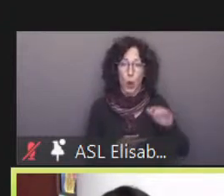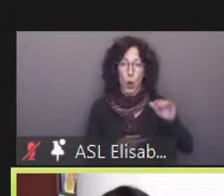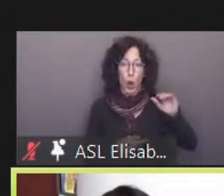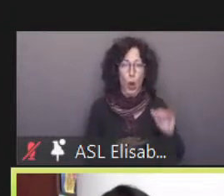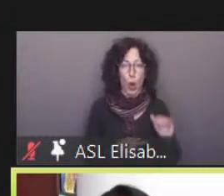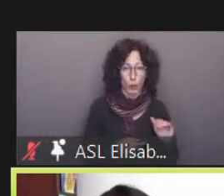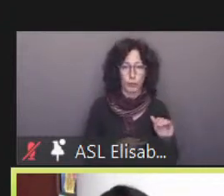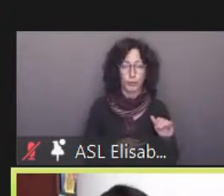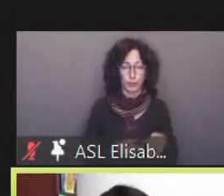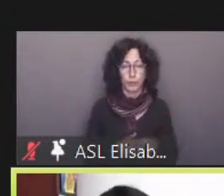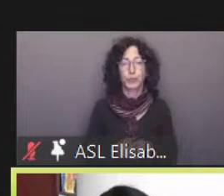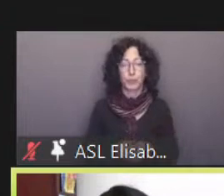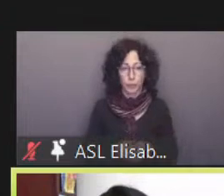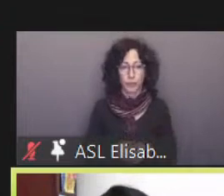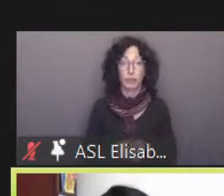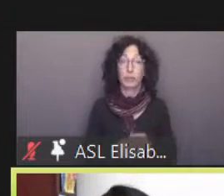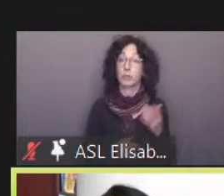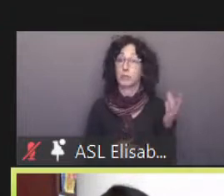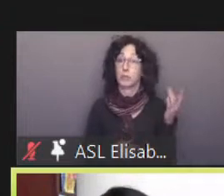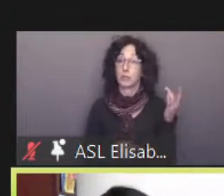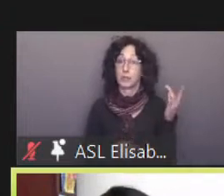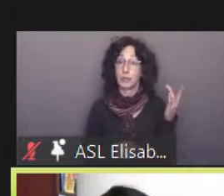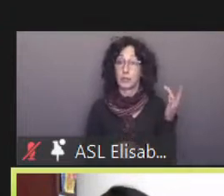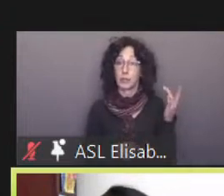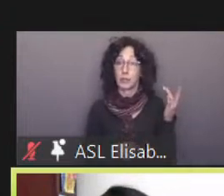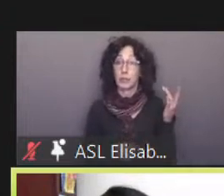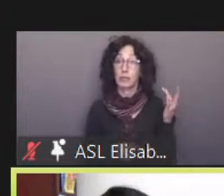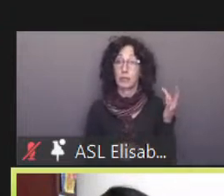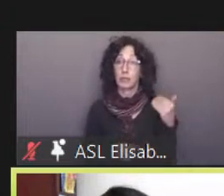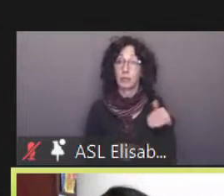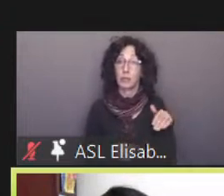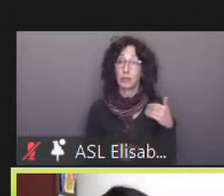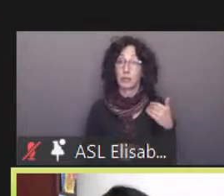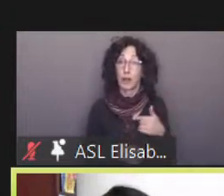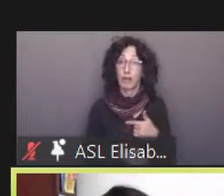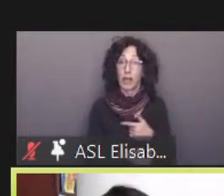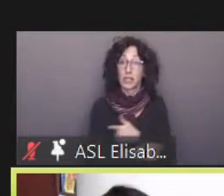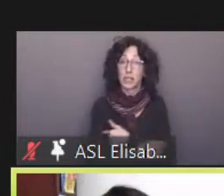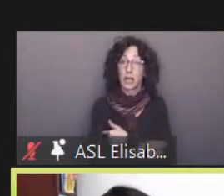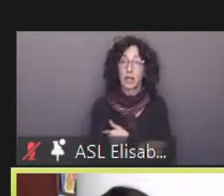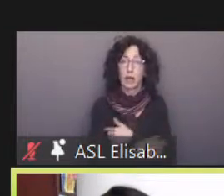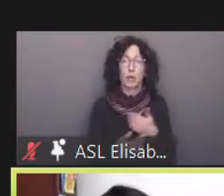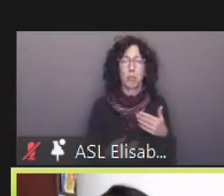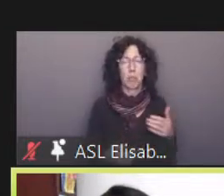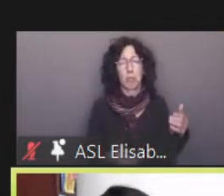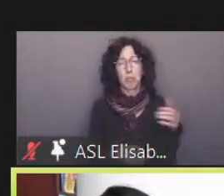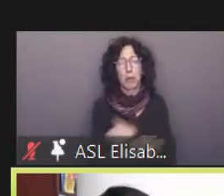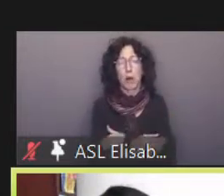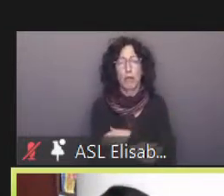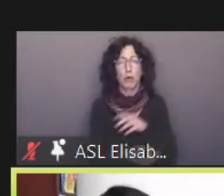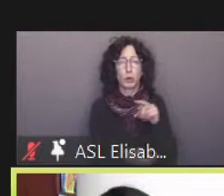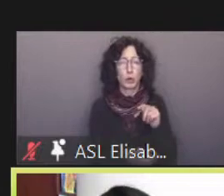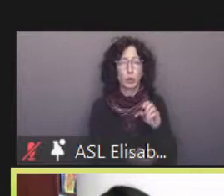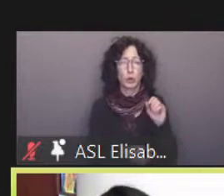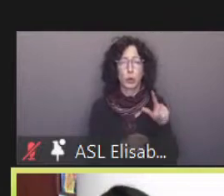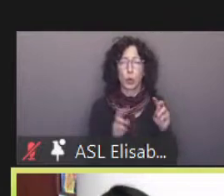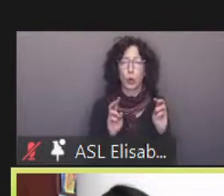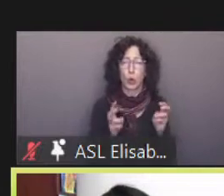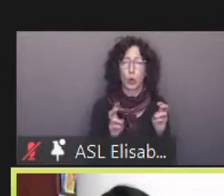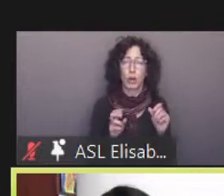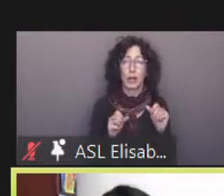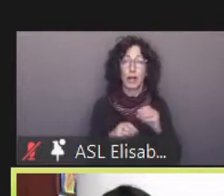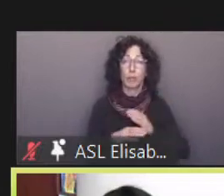Francisco. This is due to the power of the vaccines and their ability to prevent